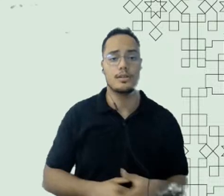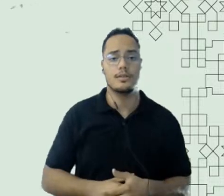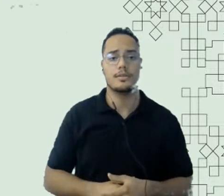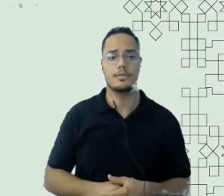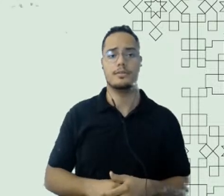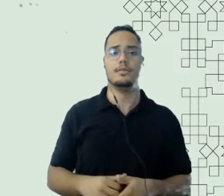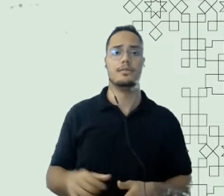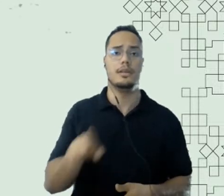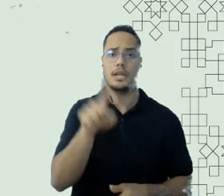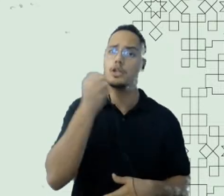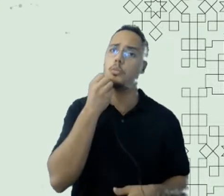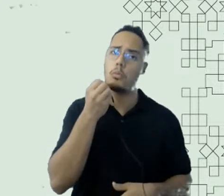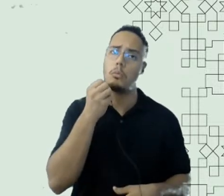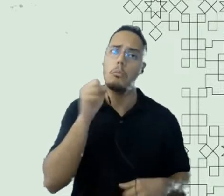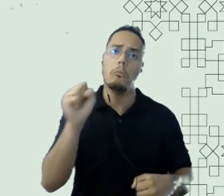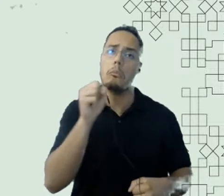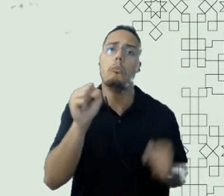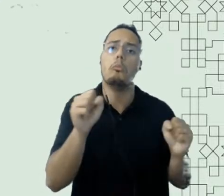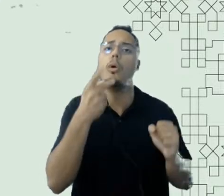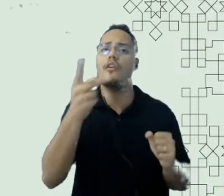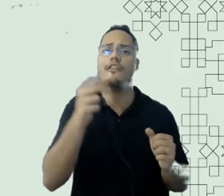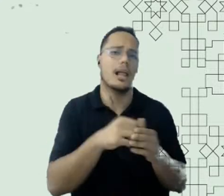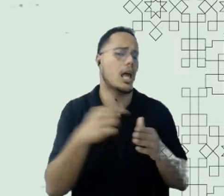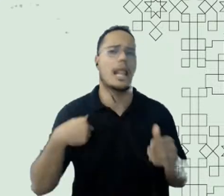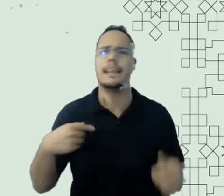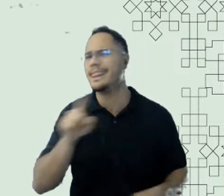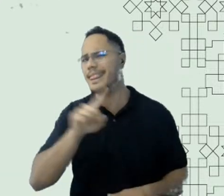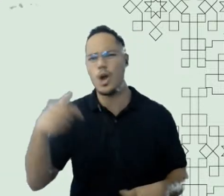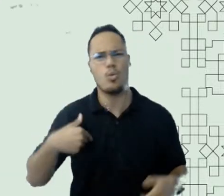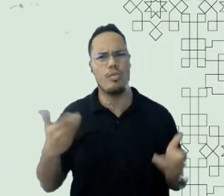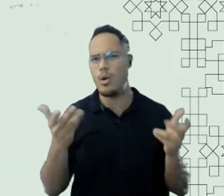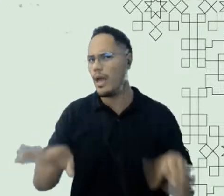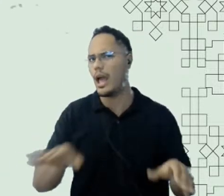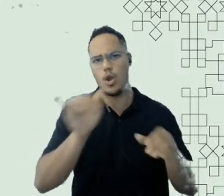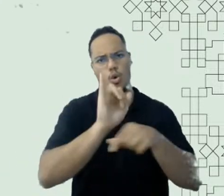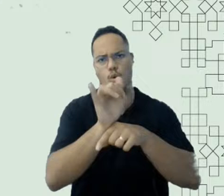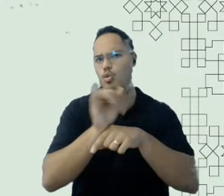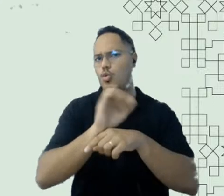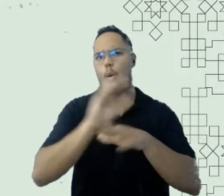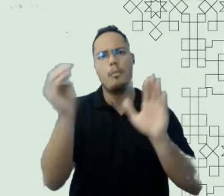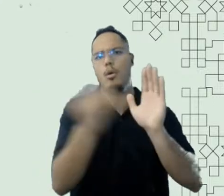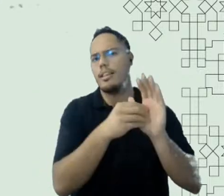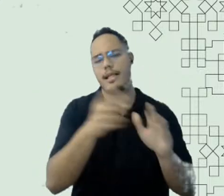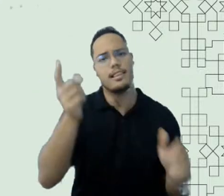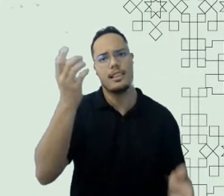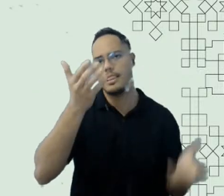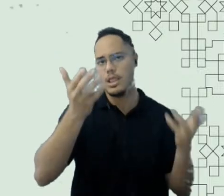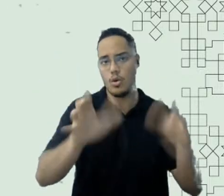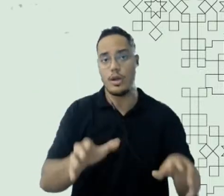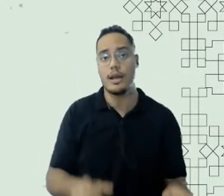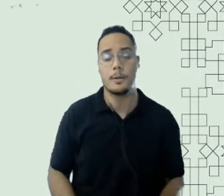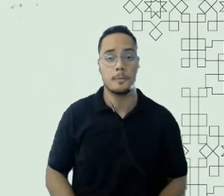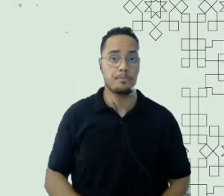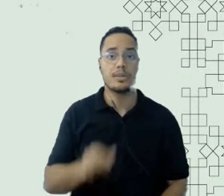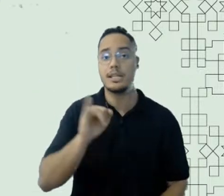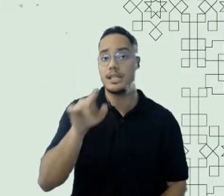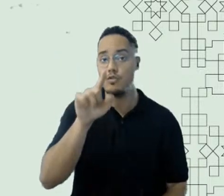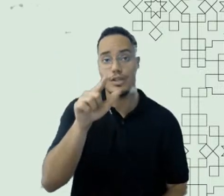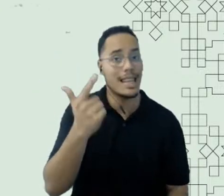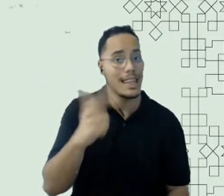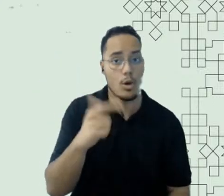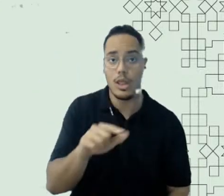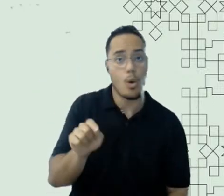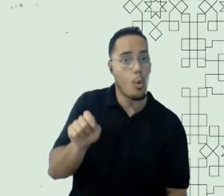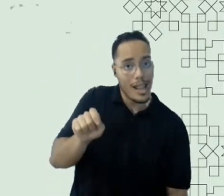if you don't have a license, you are liable for copyright infringement, except if, and it is cumulative,